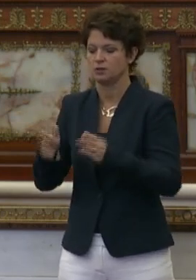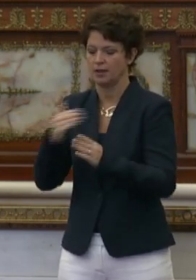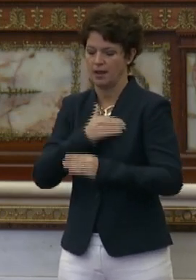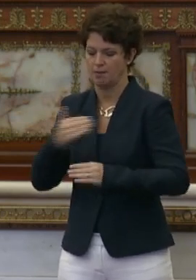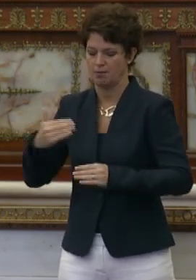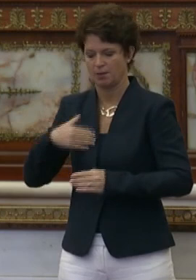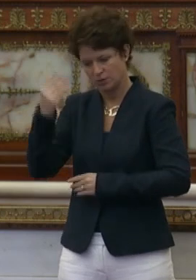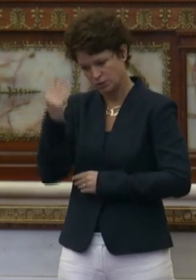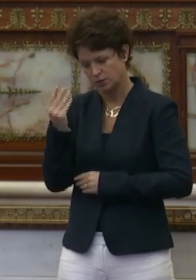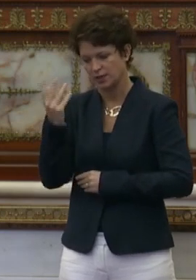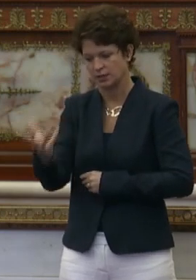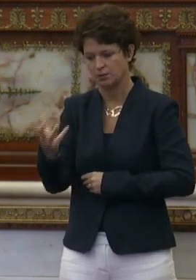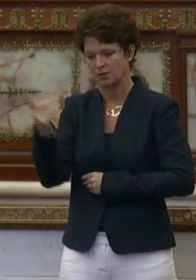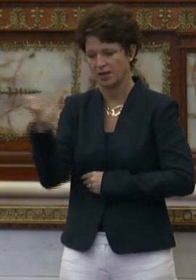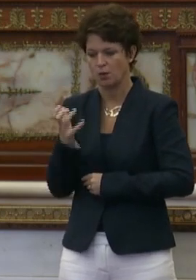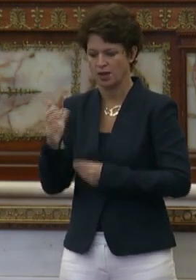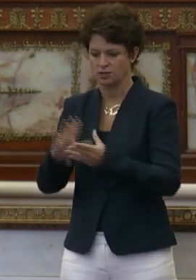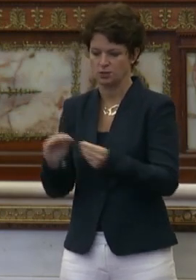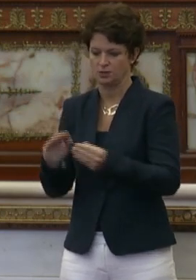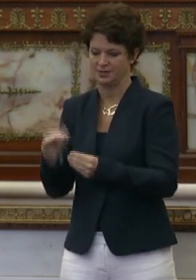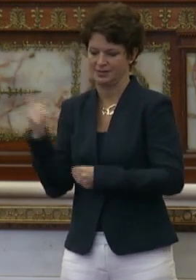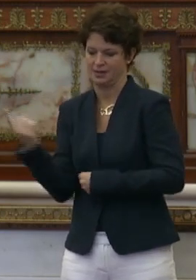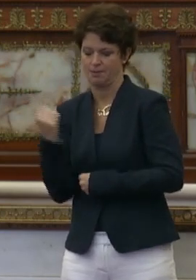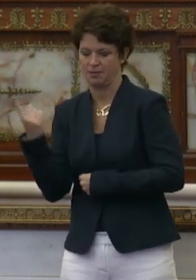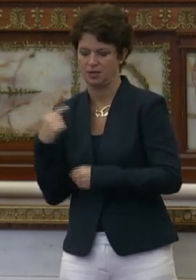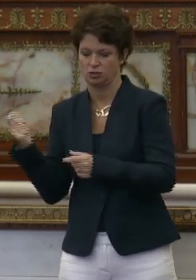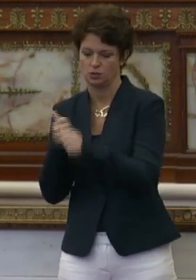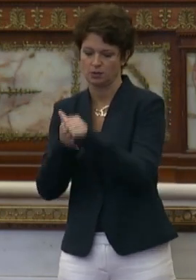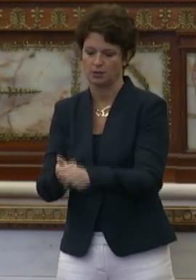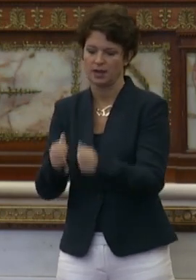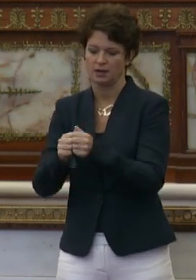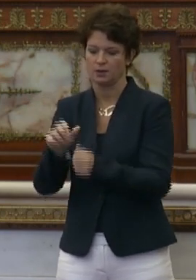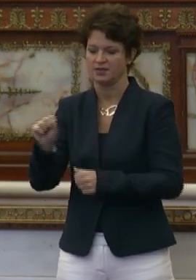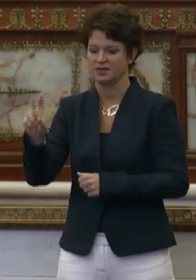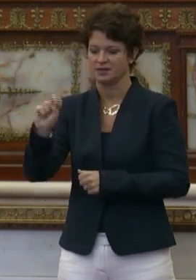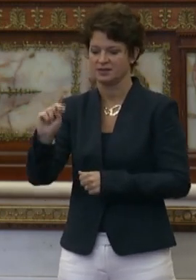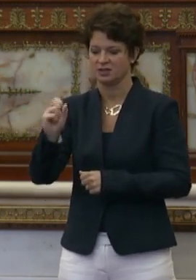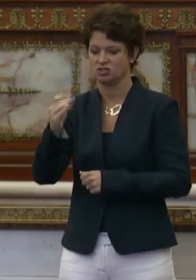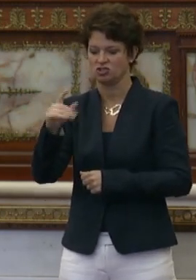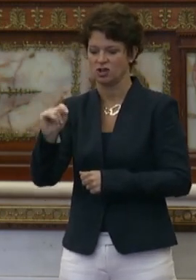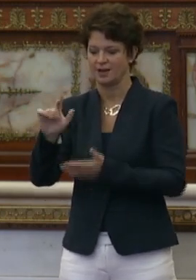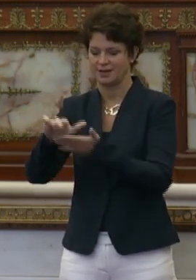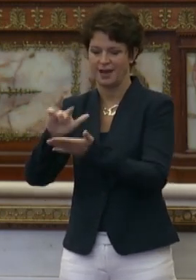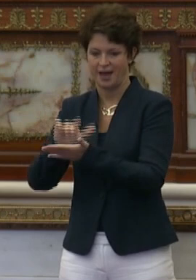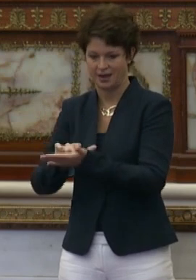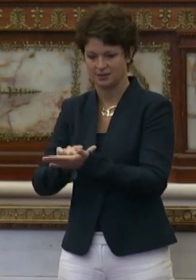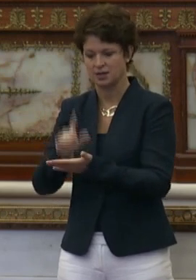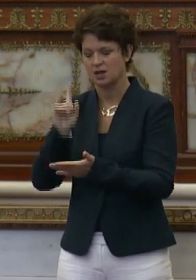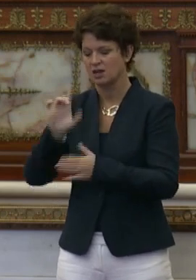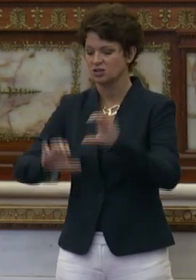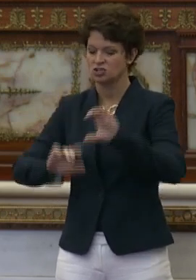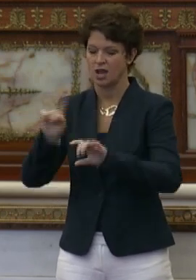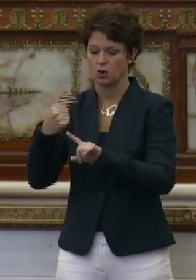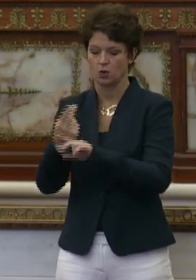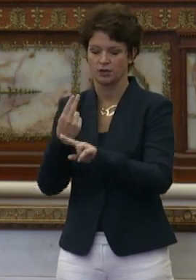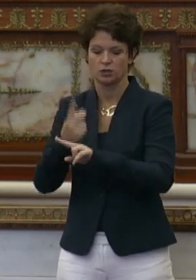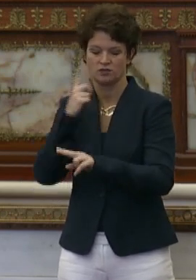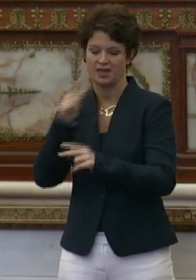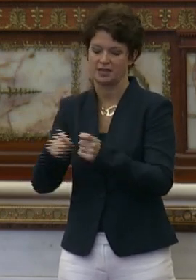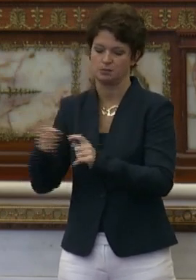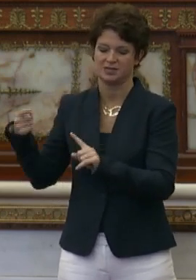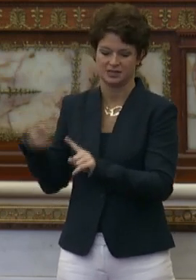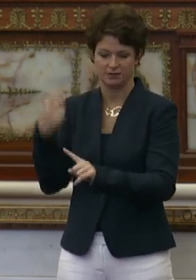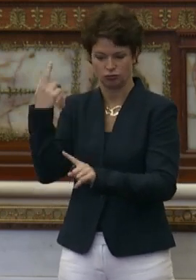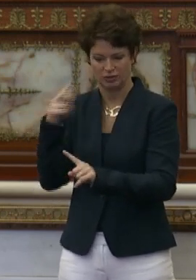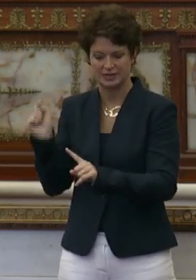to signify that they wish to be recognized in order to comply with the Sunshine Act. The chat feature must only be used for this particular